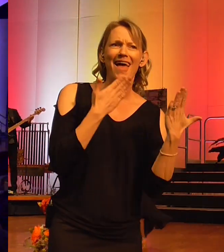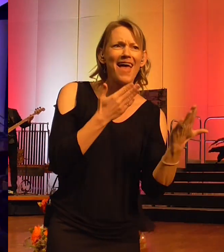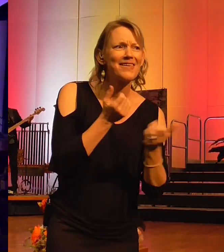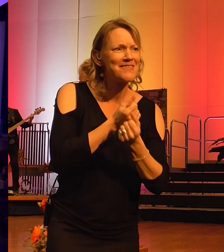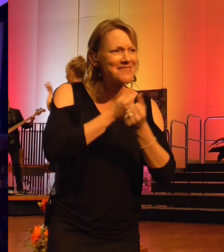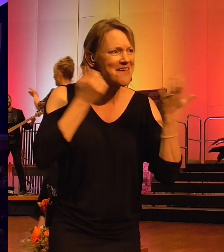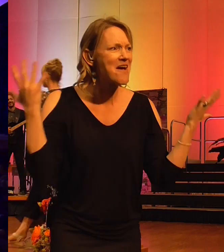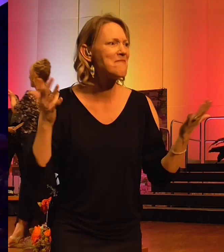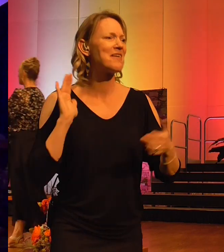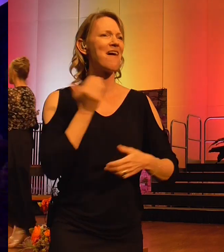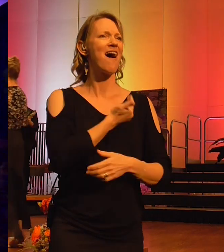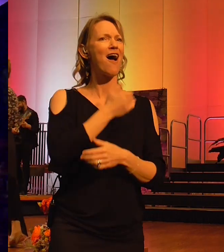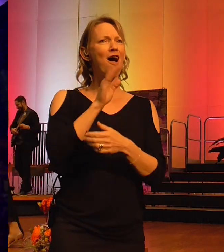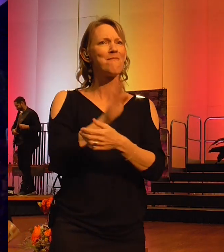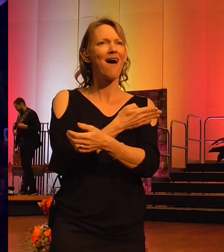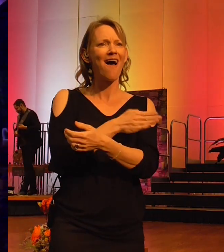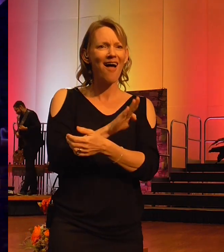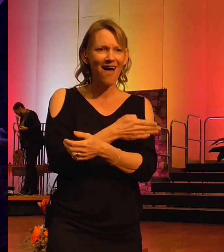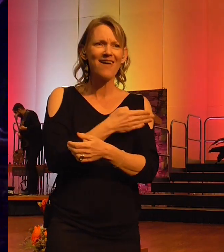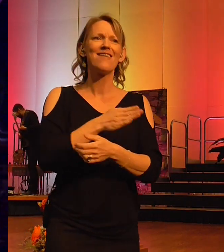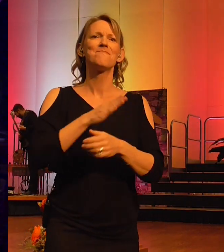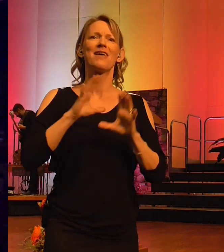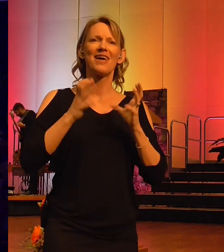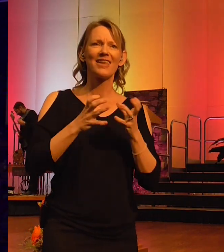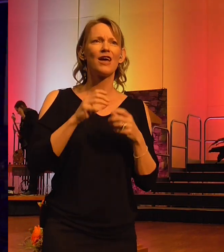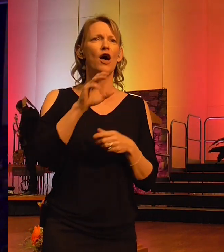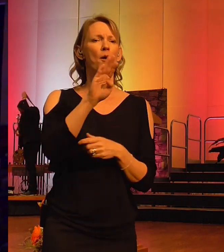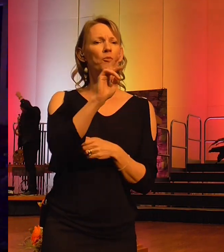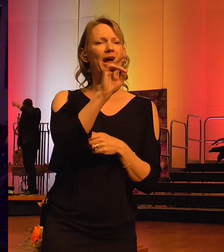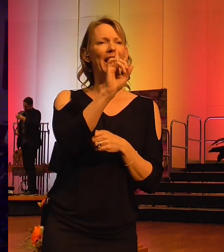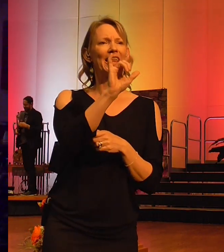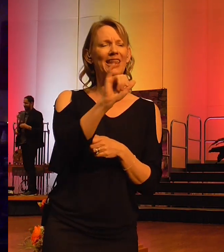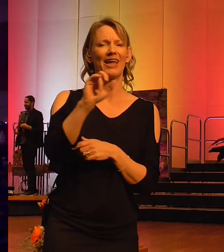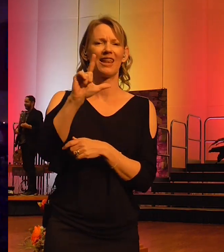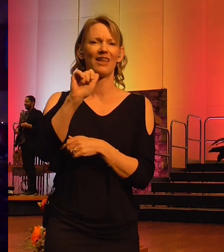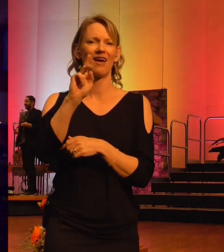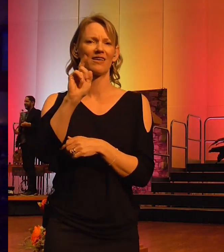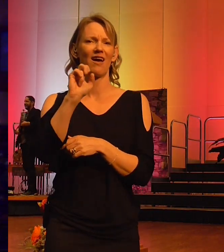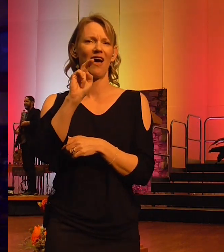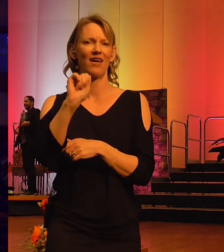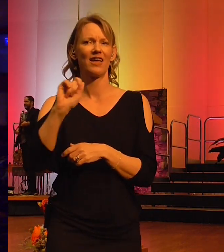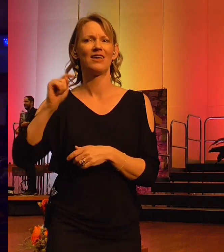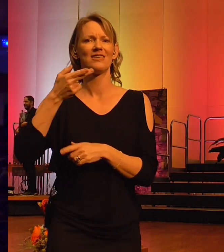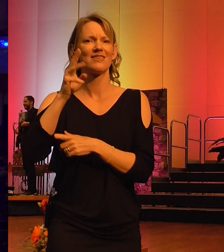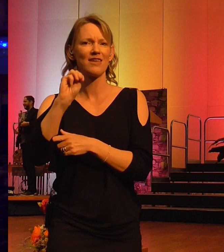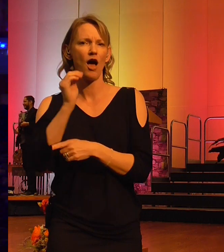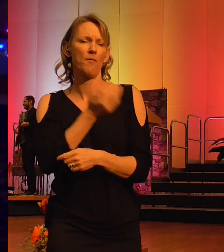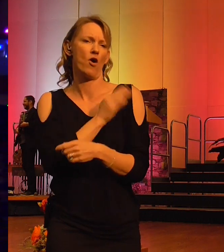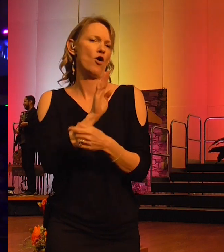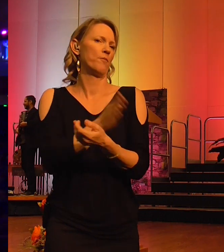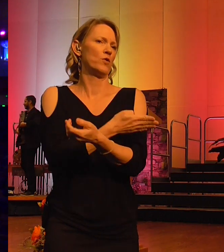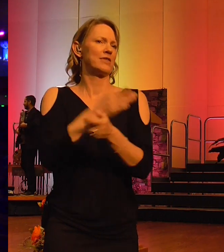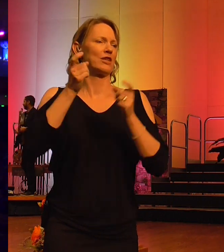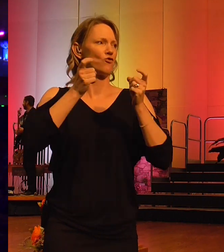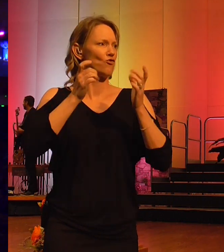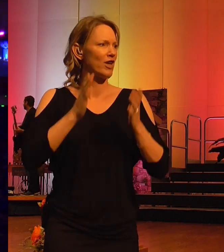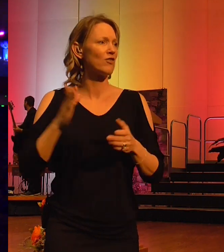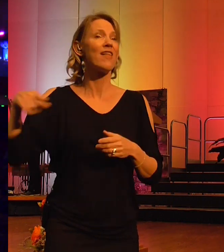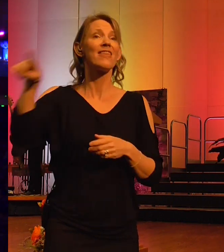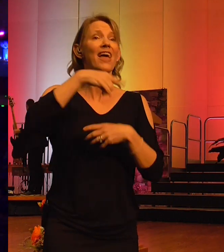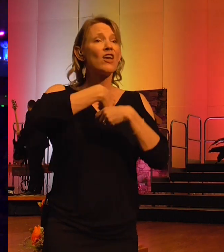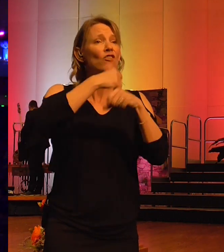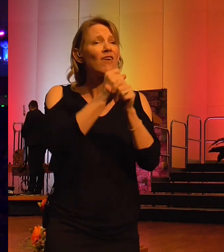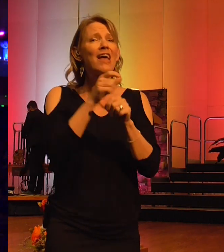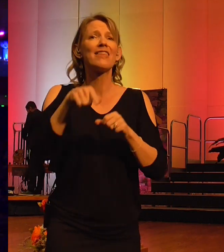Thank you so much to our Mile High Band, to Bradley, Locana, and Tom, our music director.